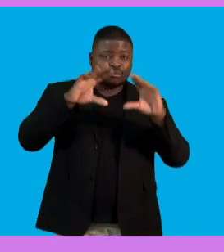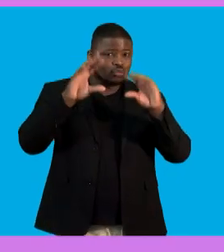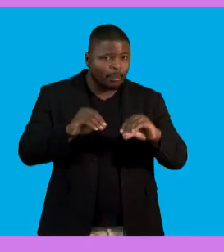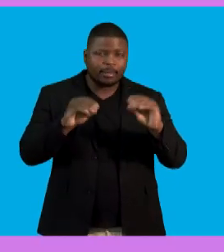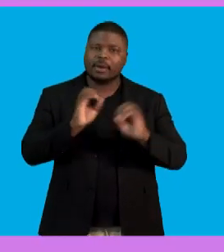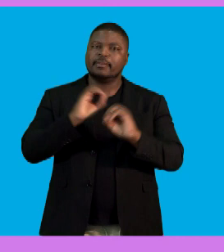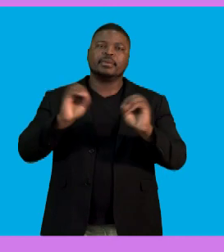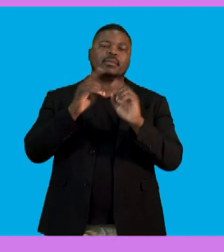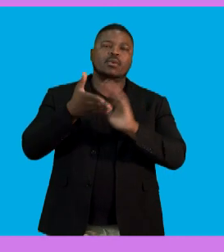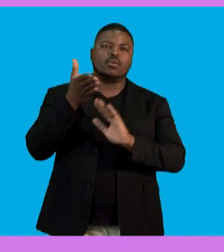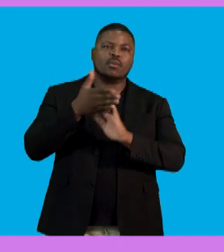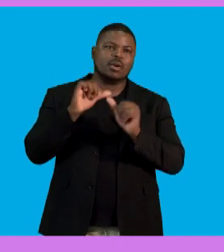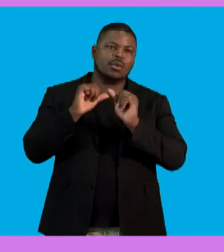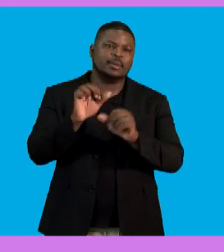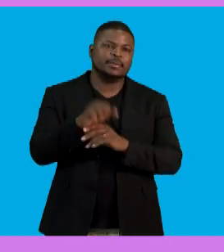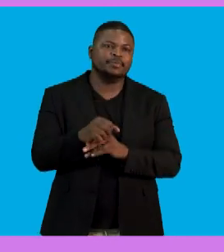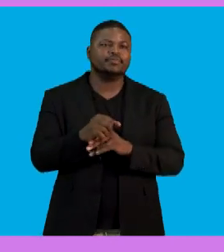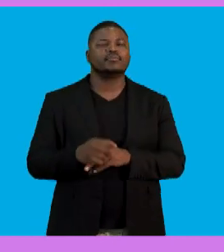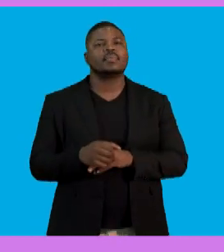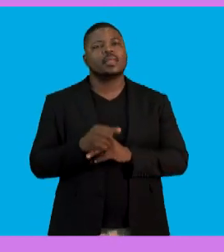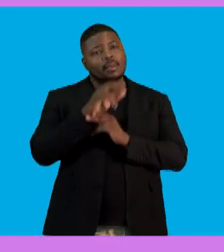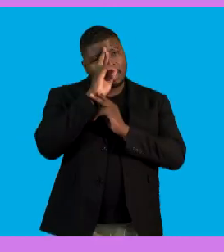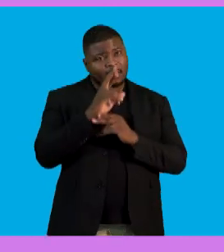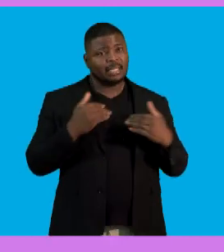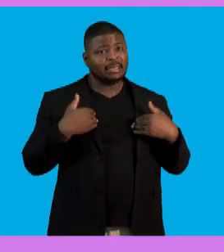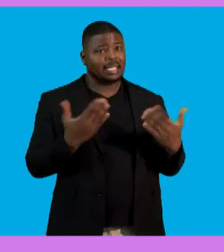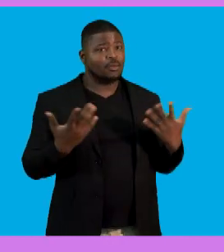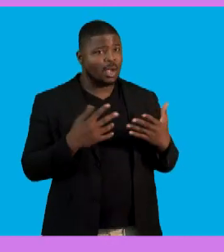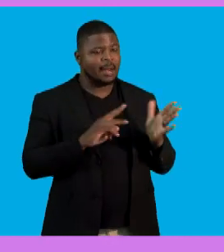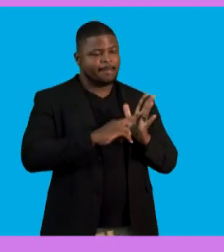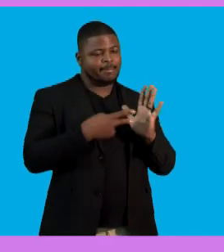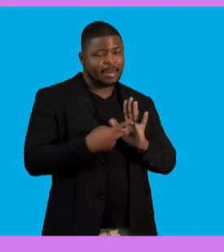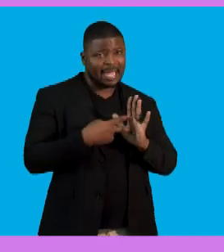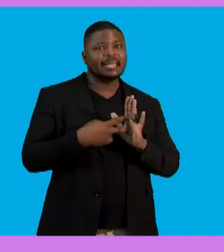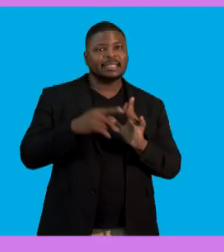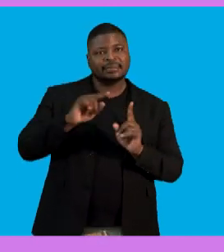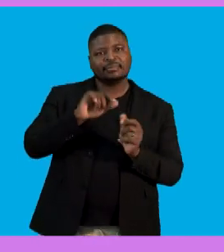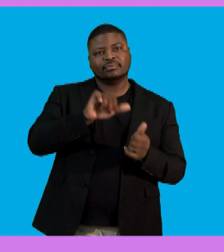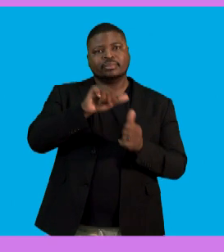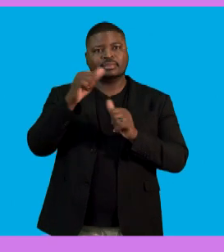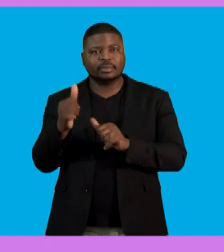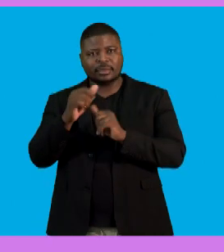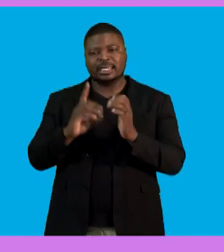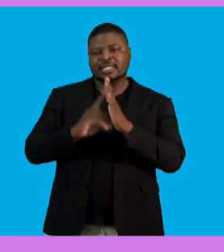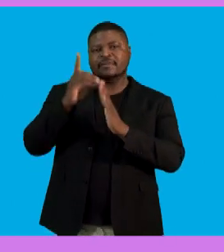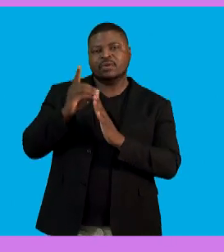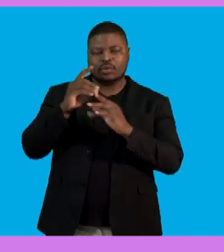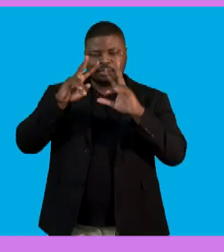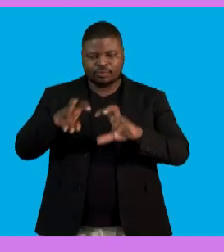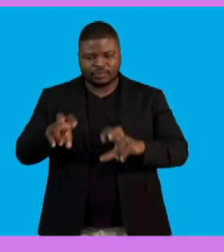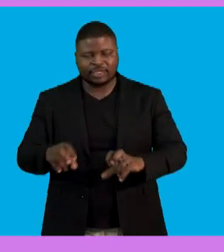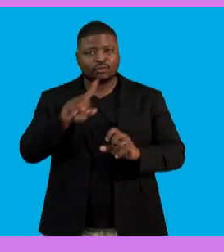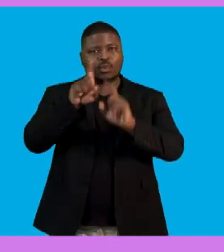plan part now. And that's where we're looking at initially. There, we go from the plan. From the plan, you then head up into the develop